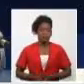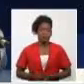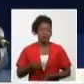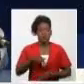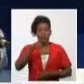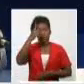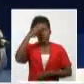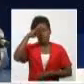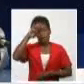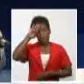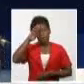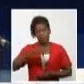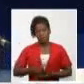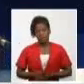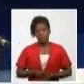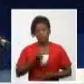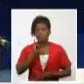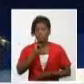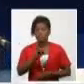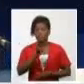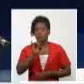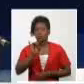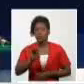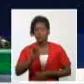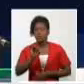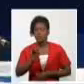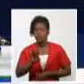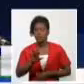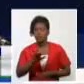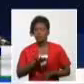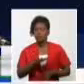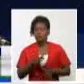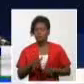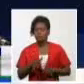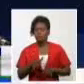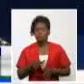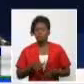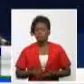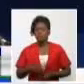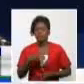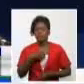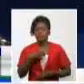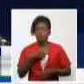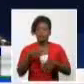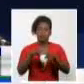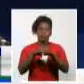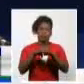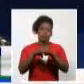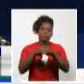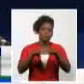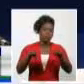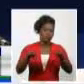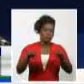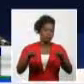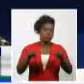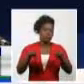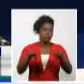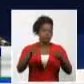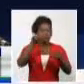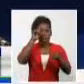to 73 deaths since the beginning of the epidemic in our